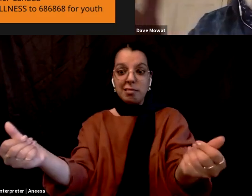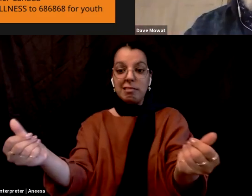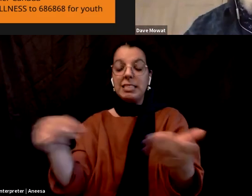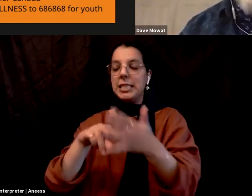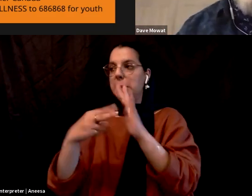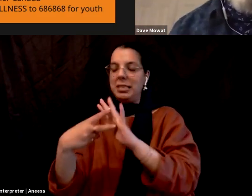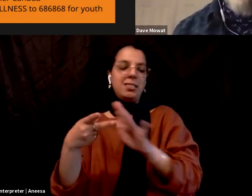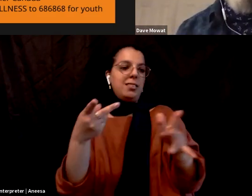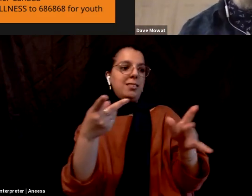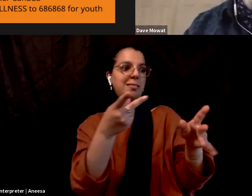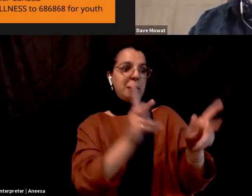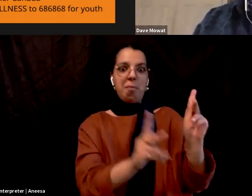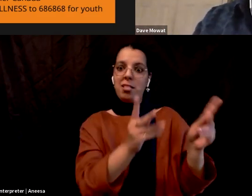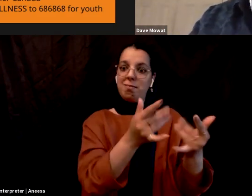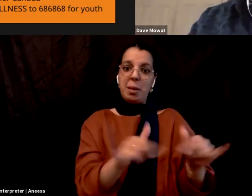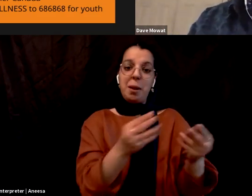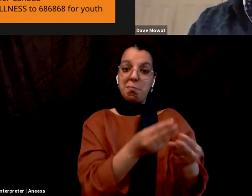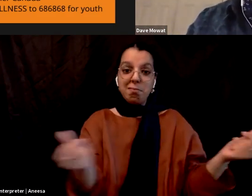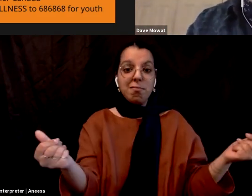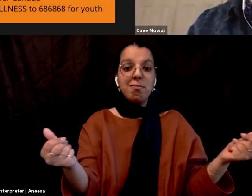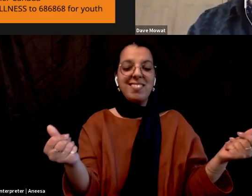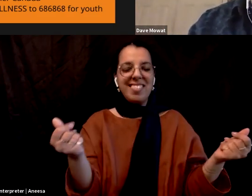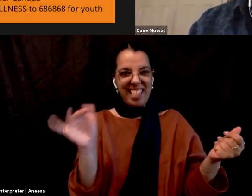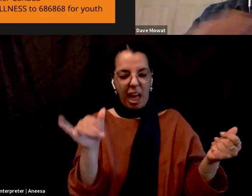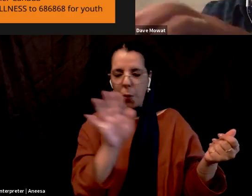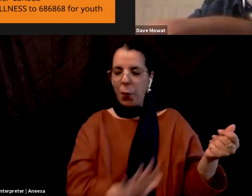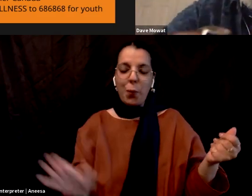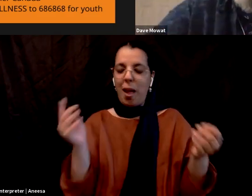a rampant sort of experience that occurred all over Canada.